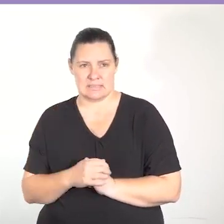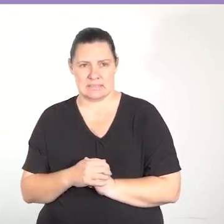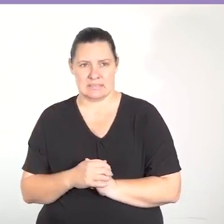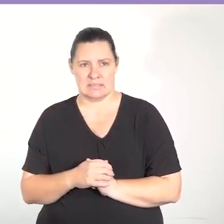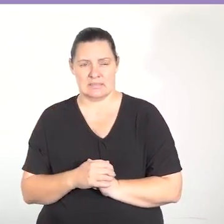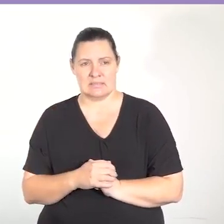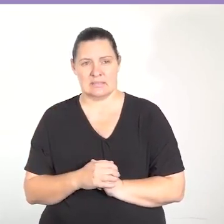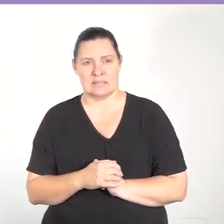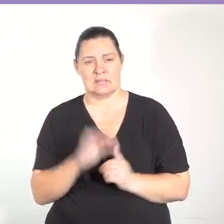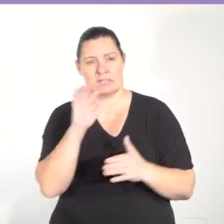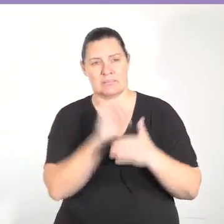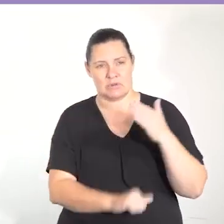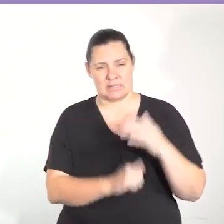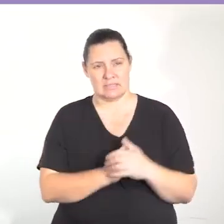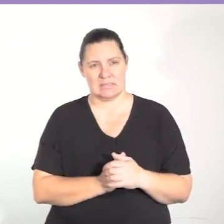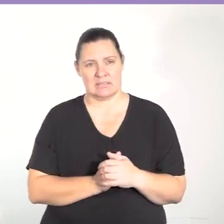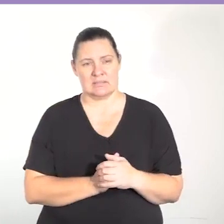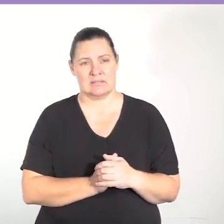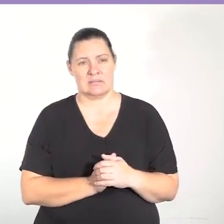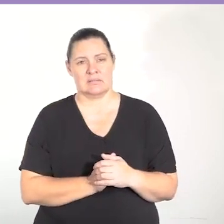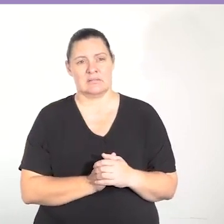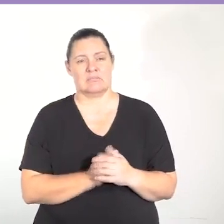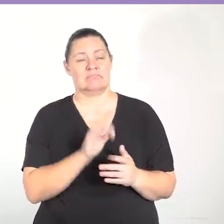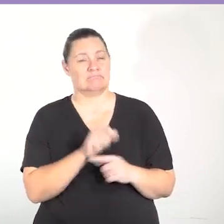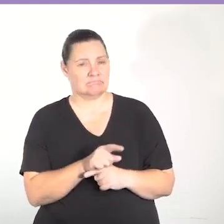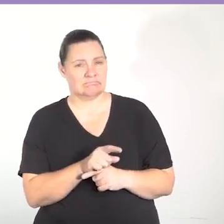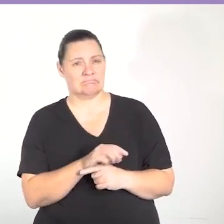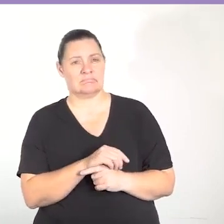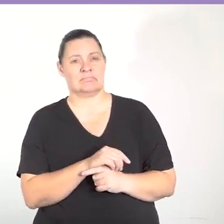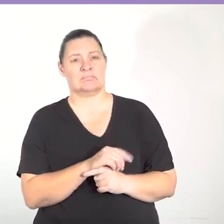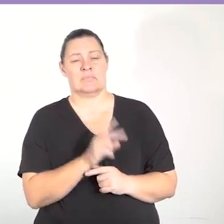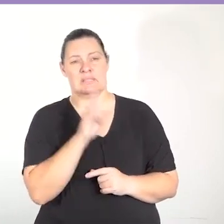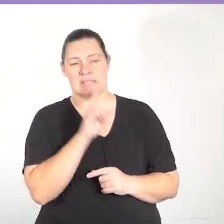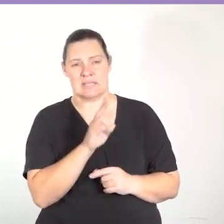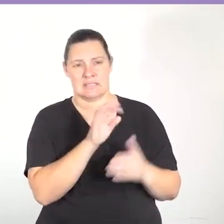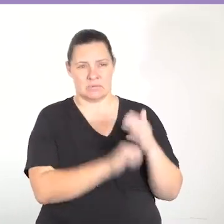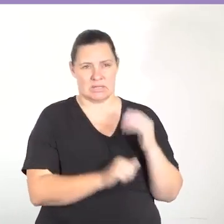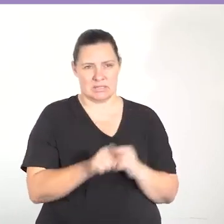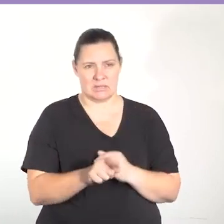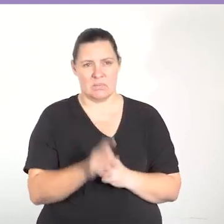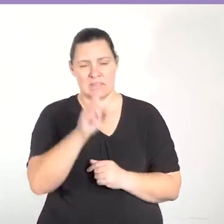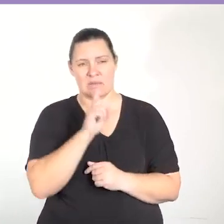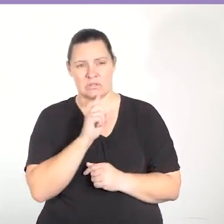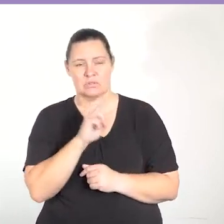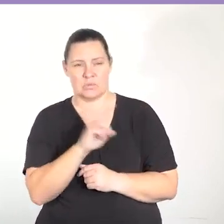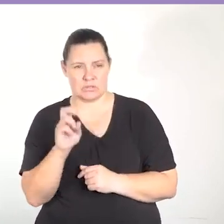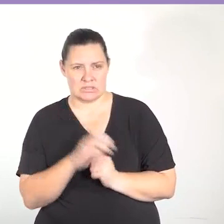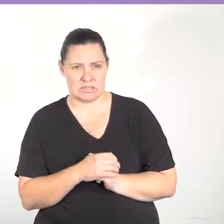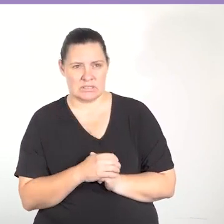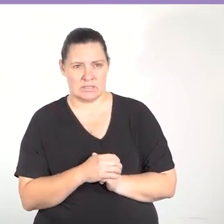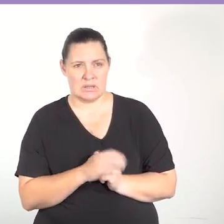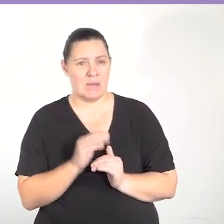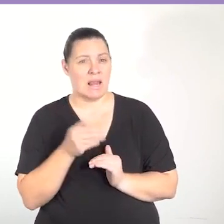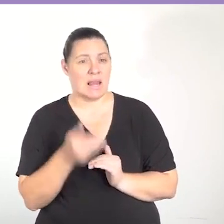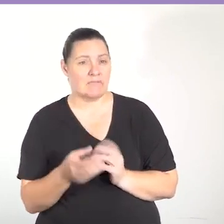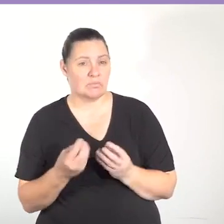1,200. I'm going to subtract. So when I subtract 1,392 and I subtract 1,200,